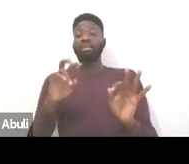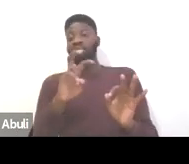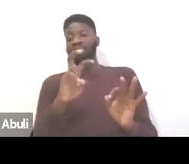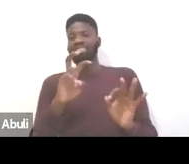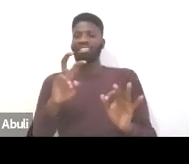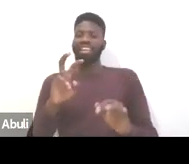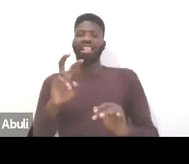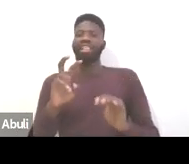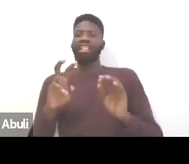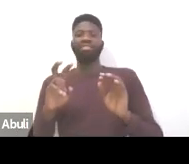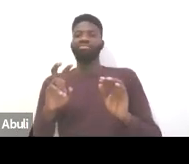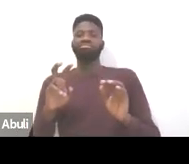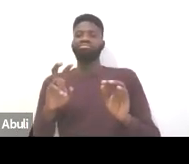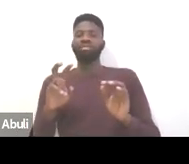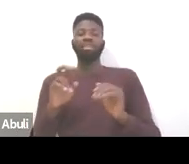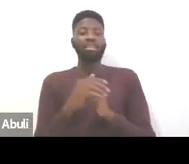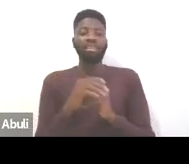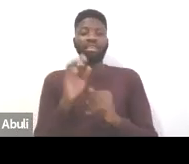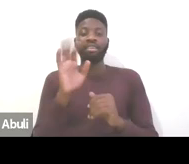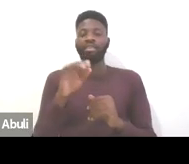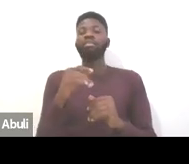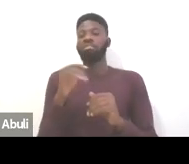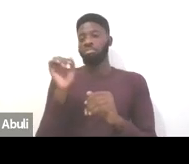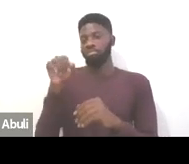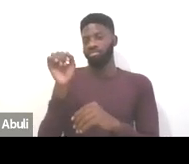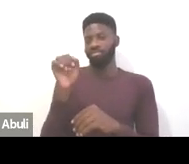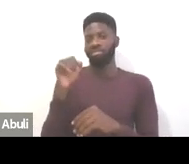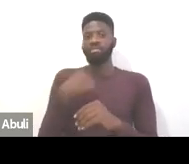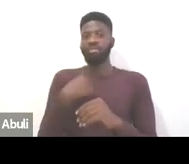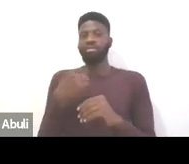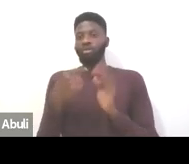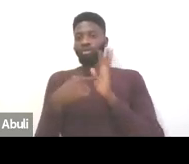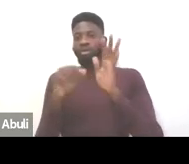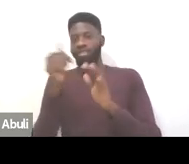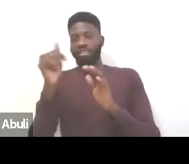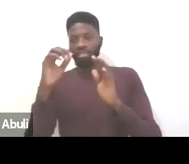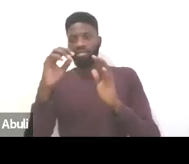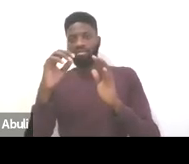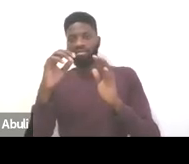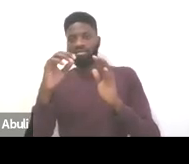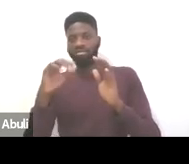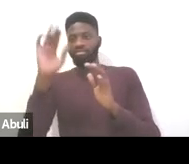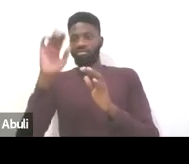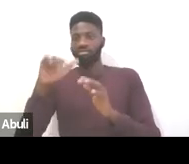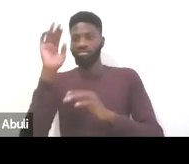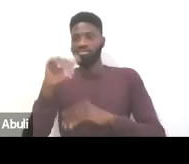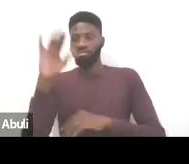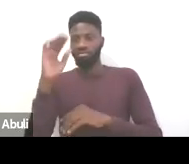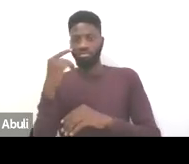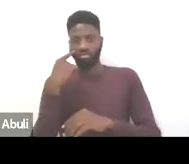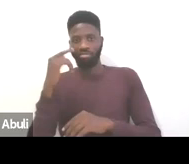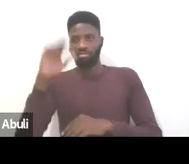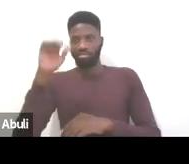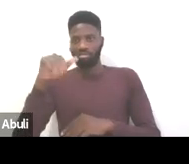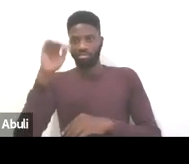view. Yes, so let me show you the rest so that you can also see. That is the rest.